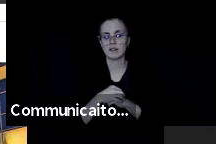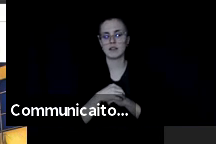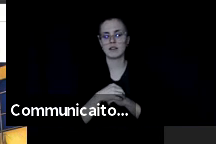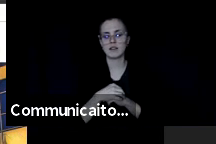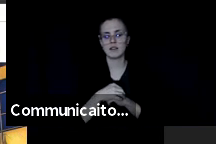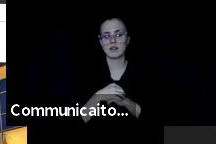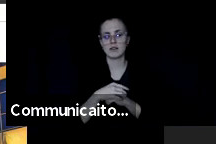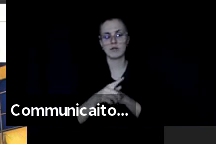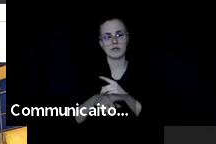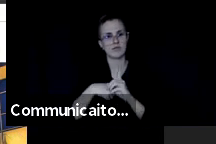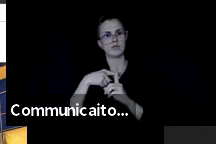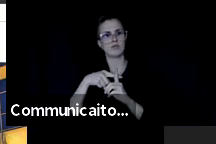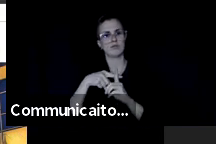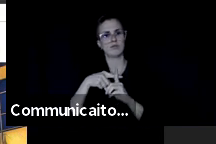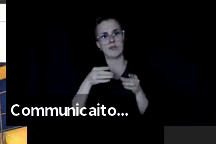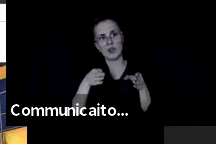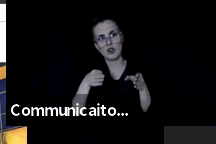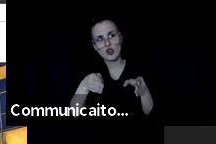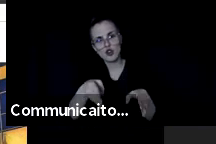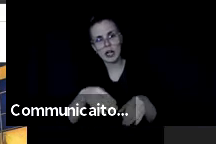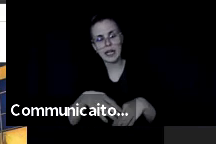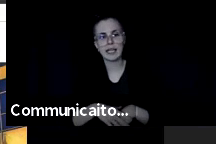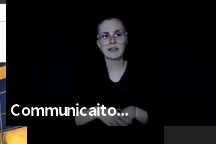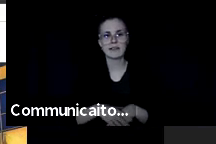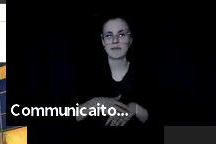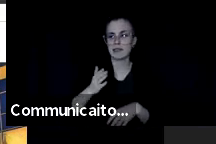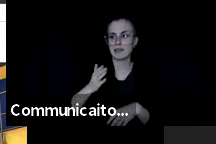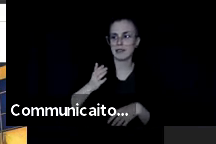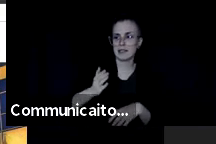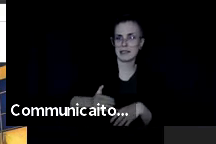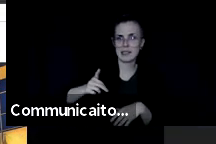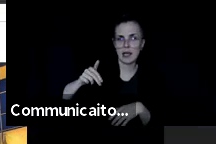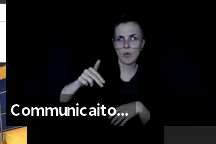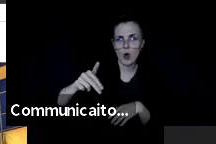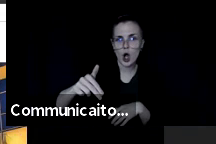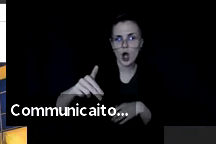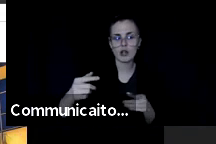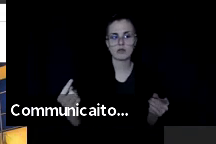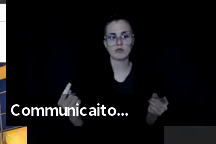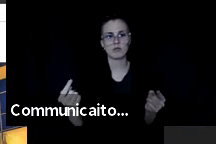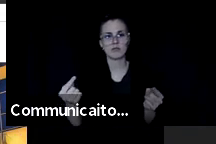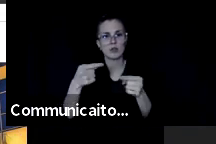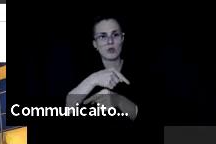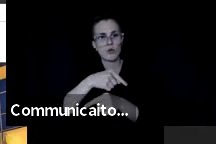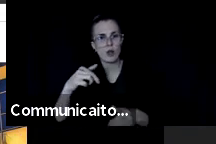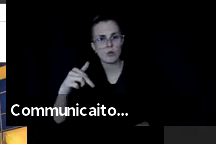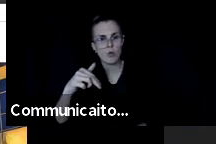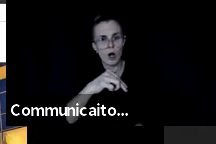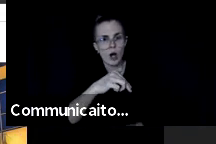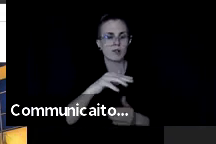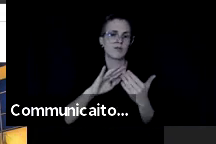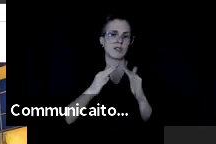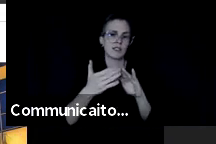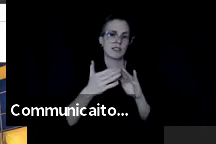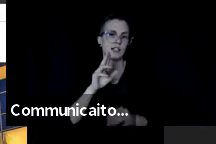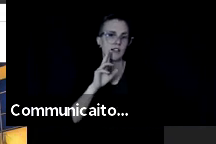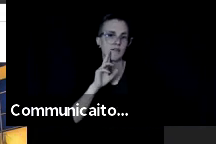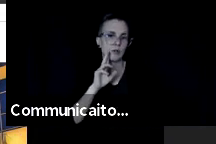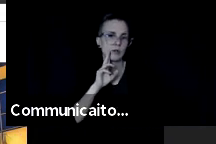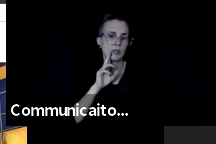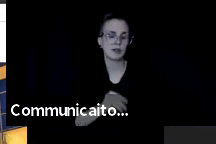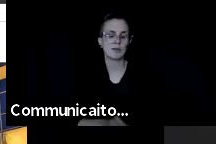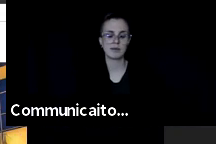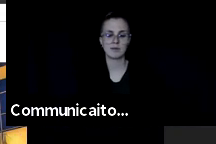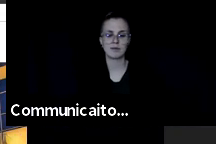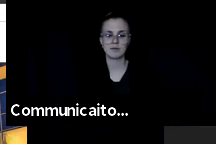streets and sidewalks and crosswalks of the city of Houston. In